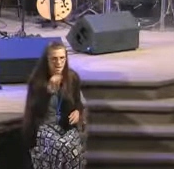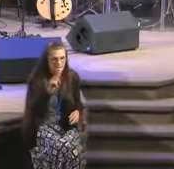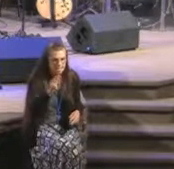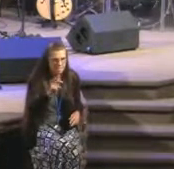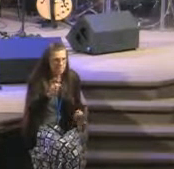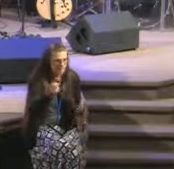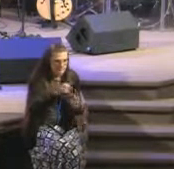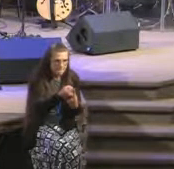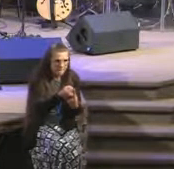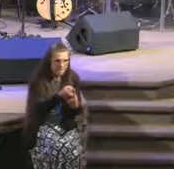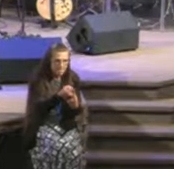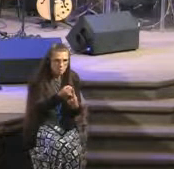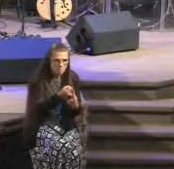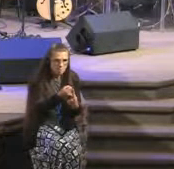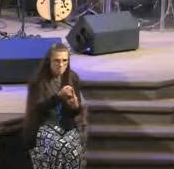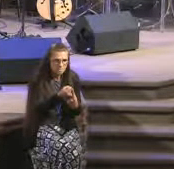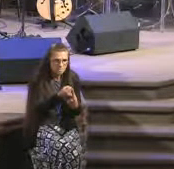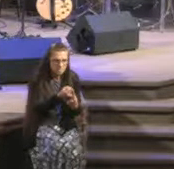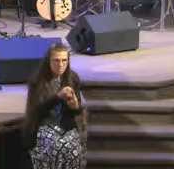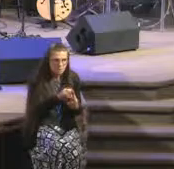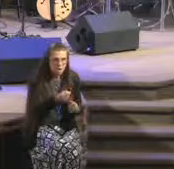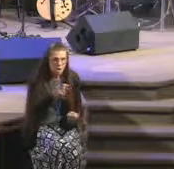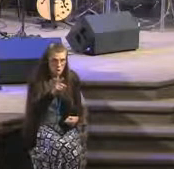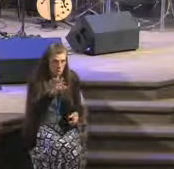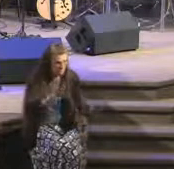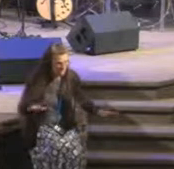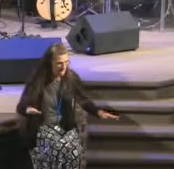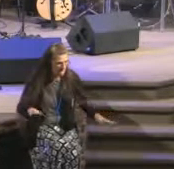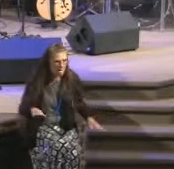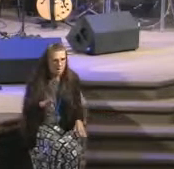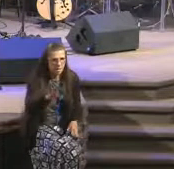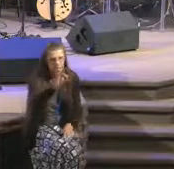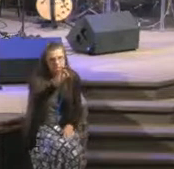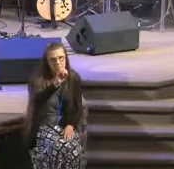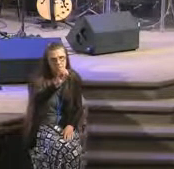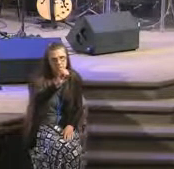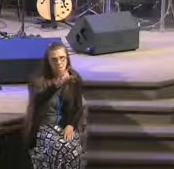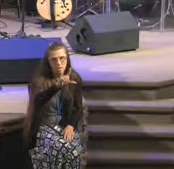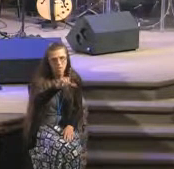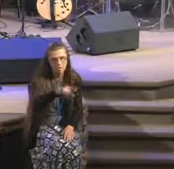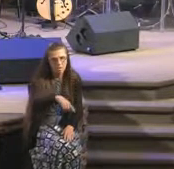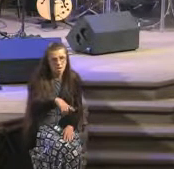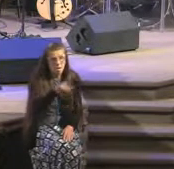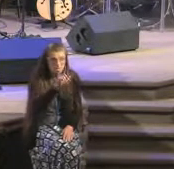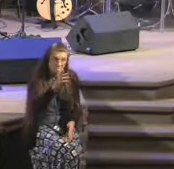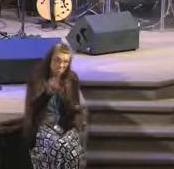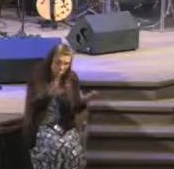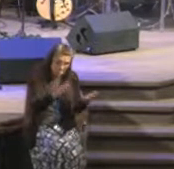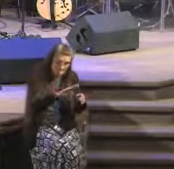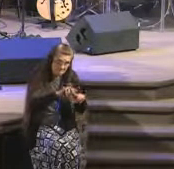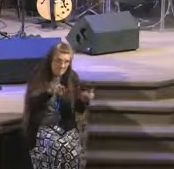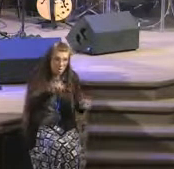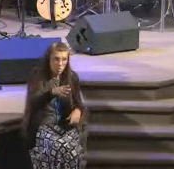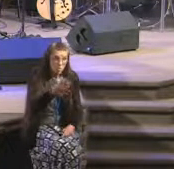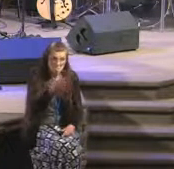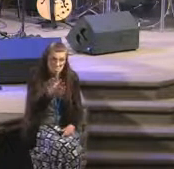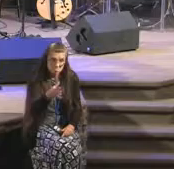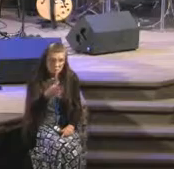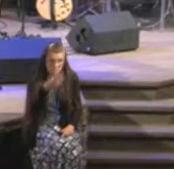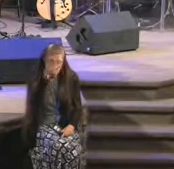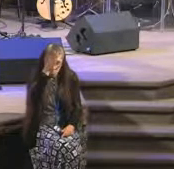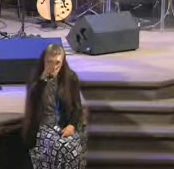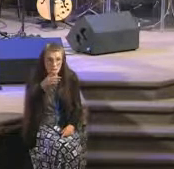punished. Have you know, your kids can act the fool, but eventually you're going to have to be the parent, and you're going to have to get hold of your